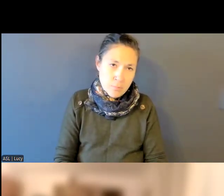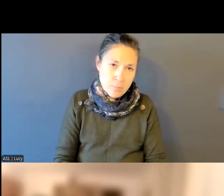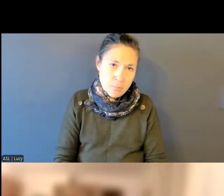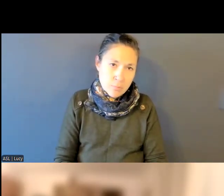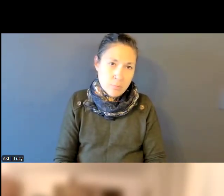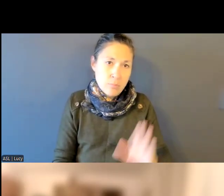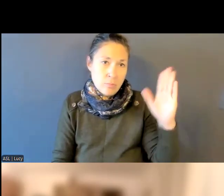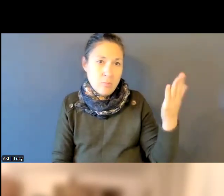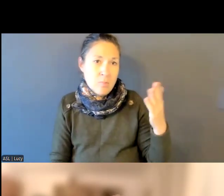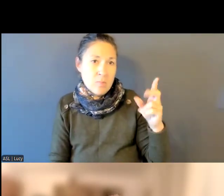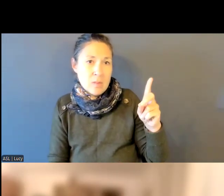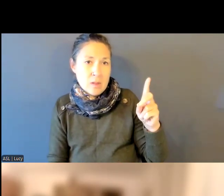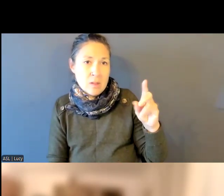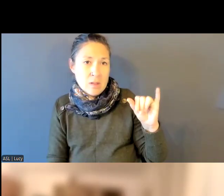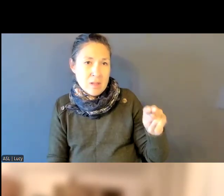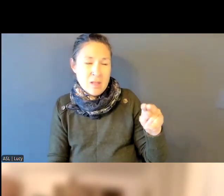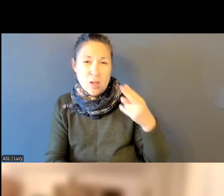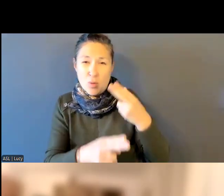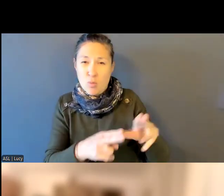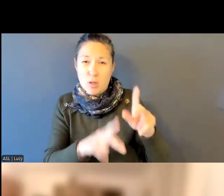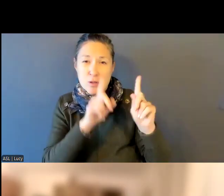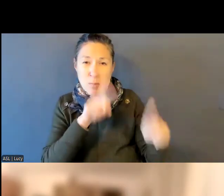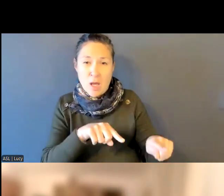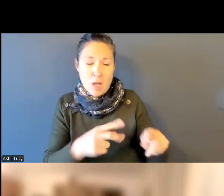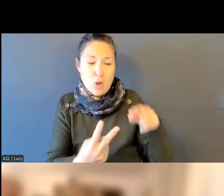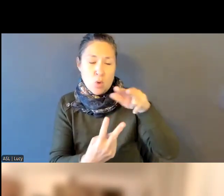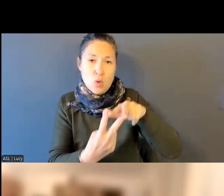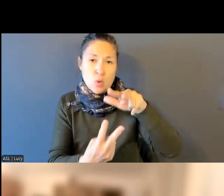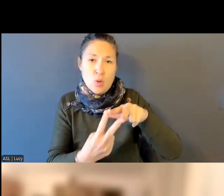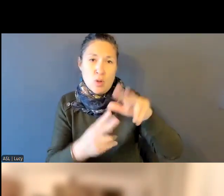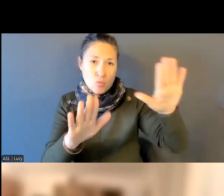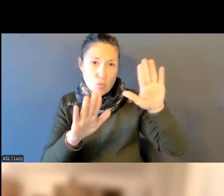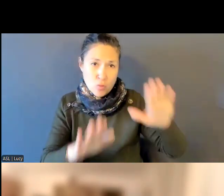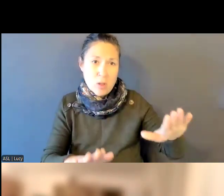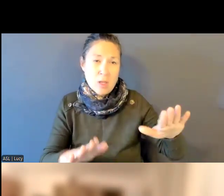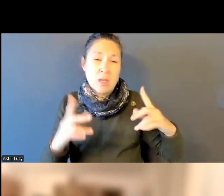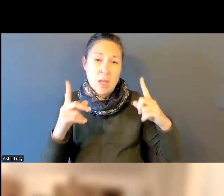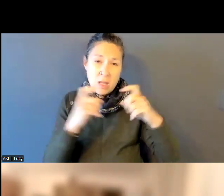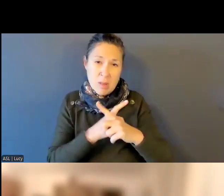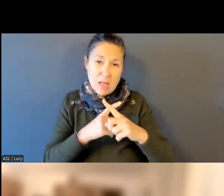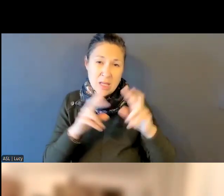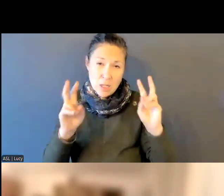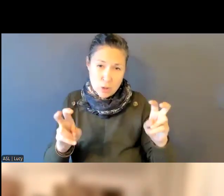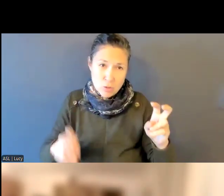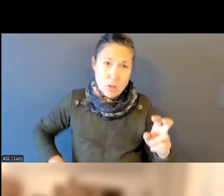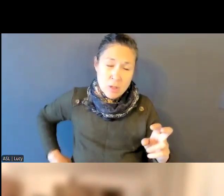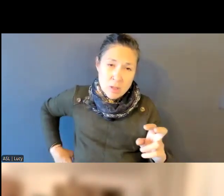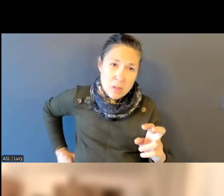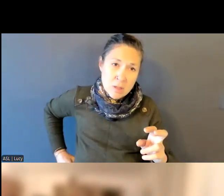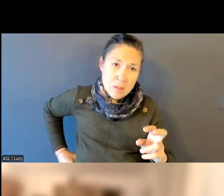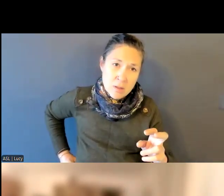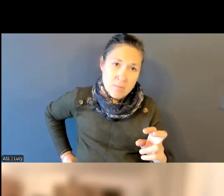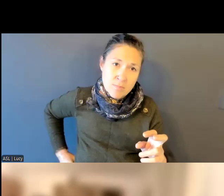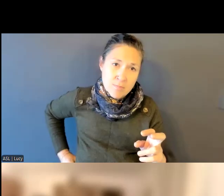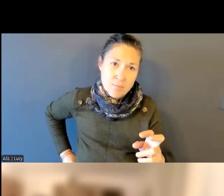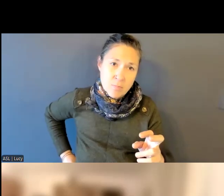I can respond very quickly. Those are excellent and complex issues. But just on the coordination, so